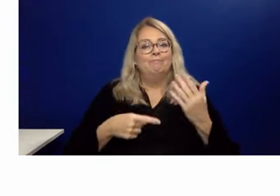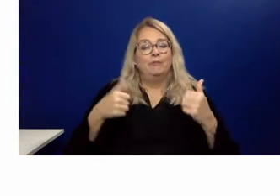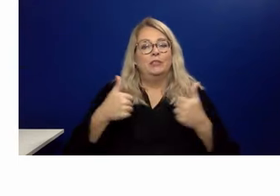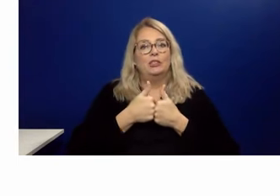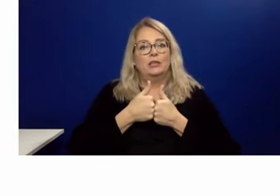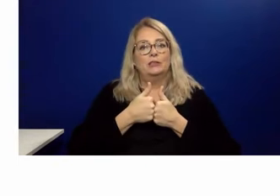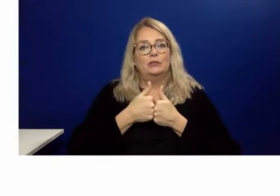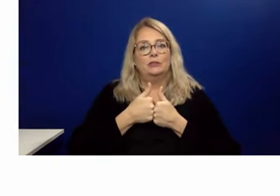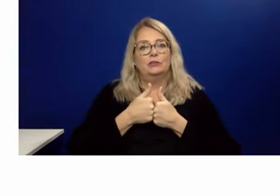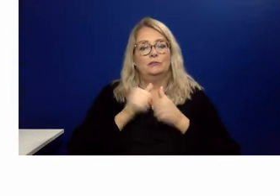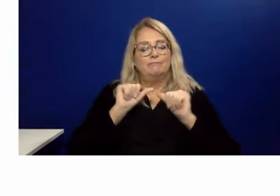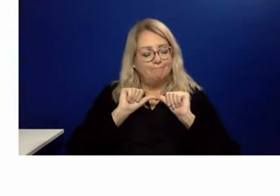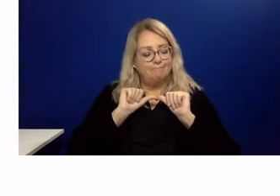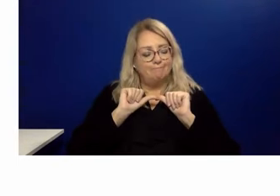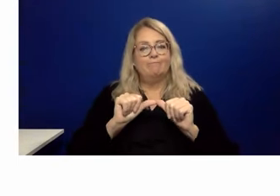to face.